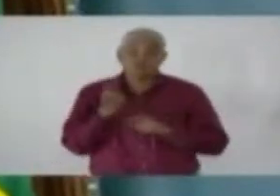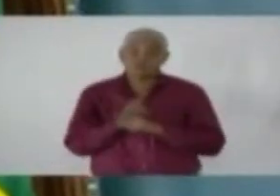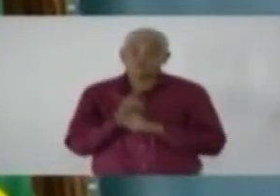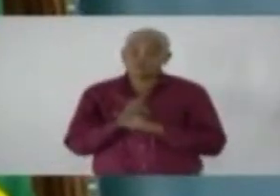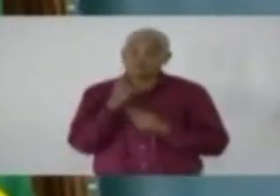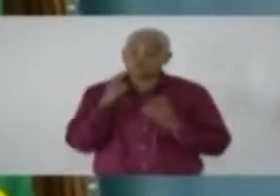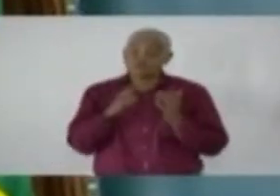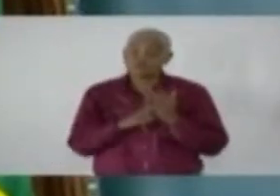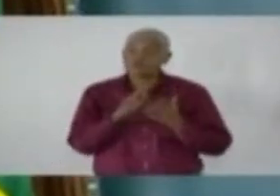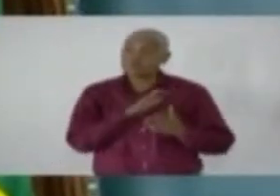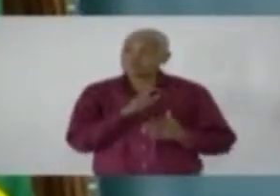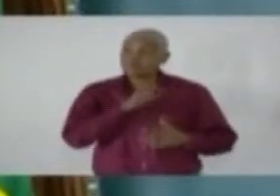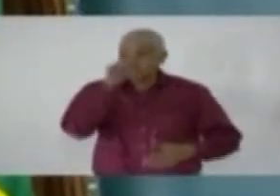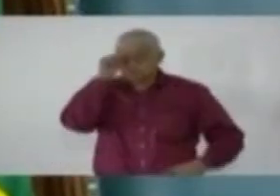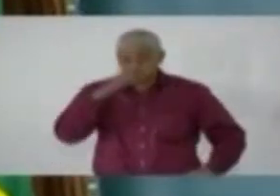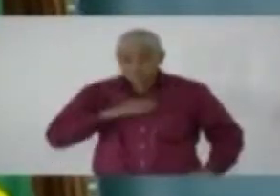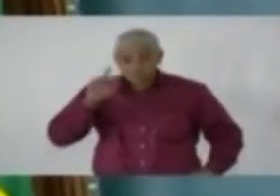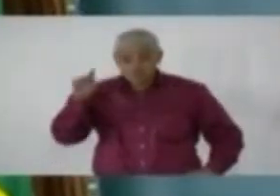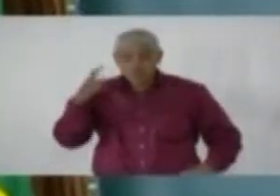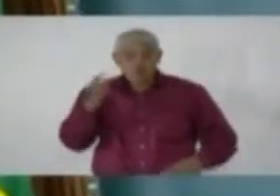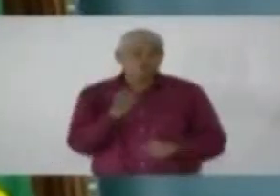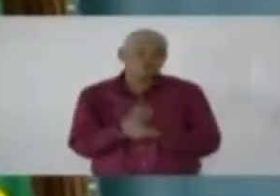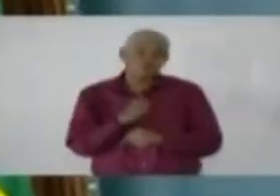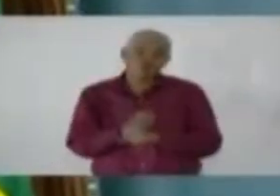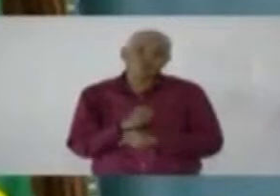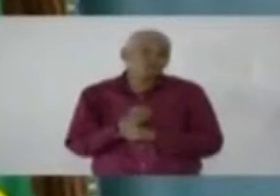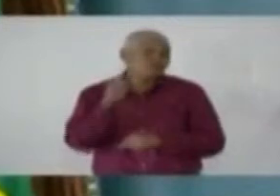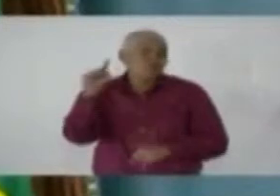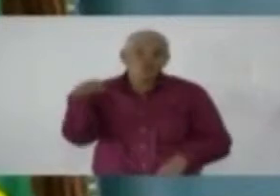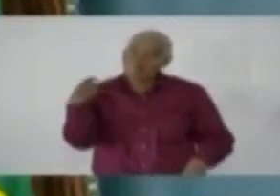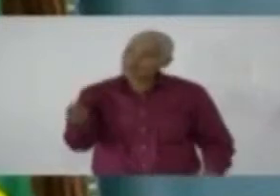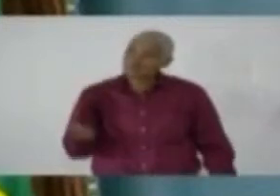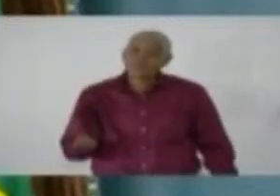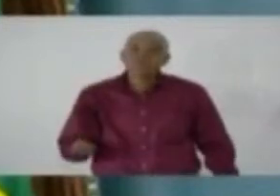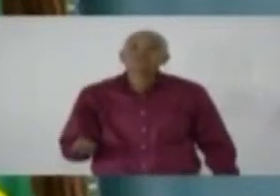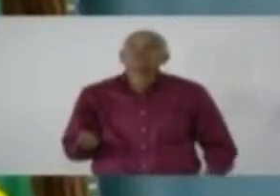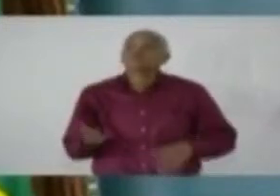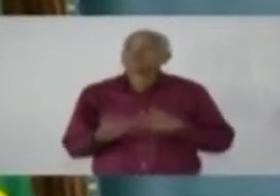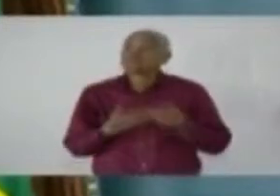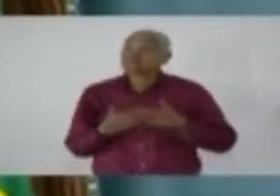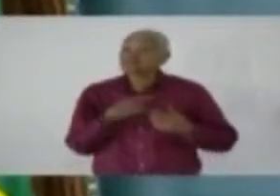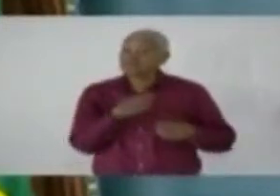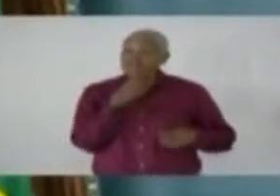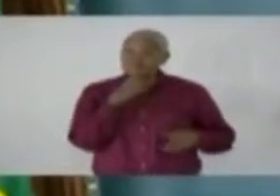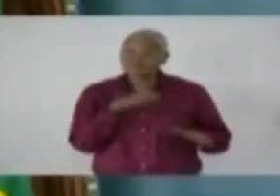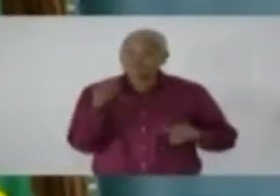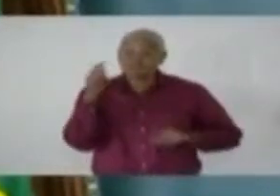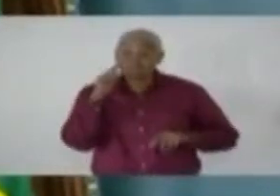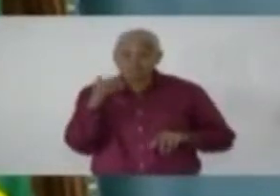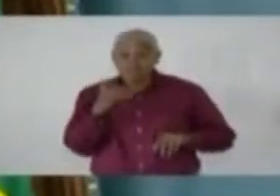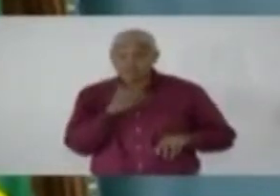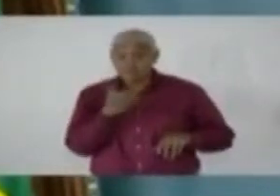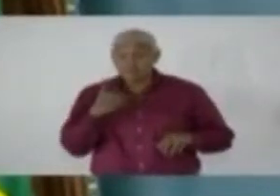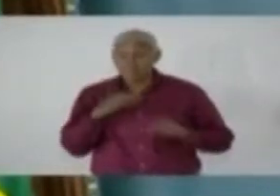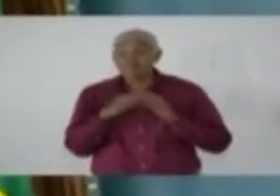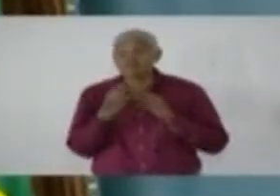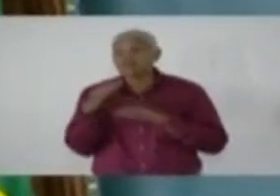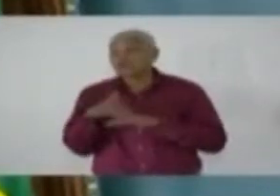that a policeman is always on duty. So even although he was at a wake for a member of his family